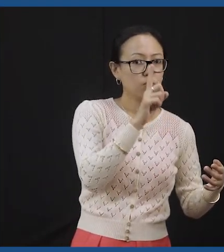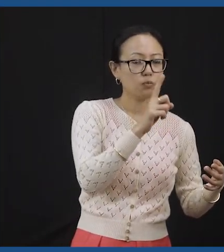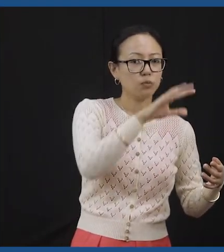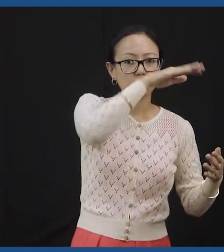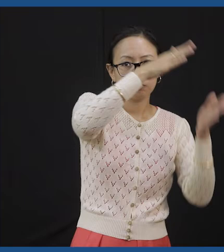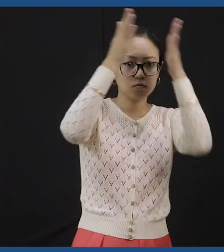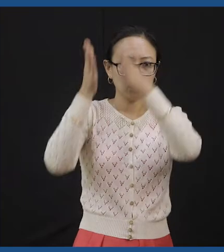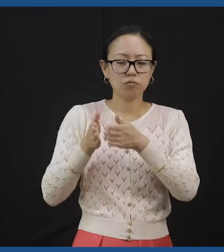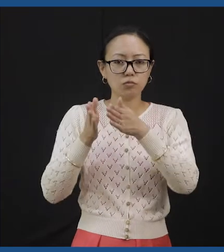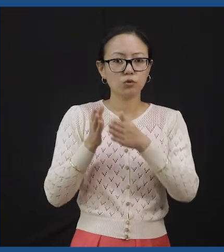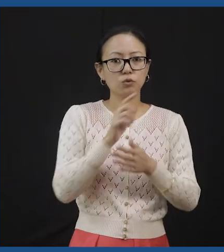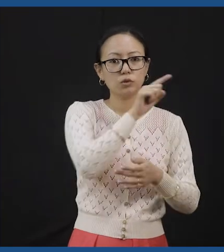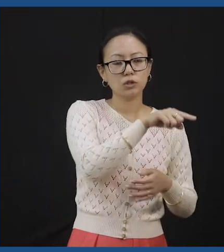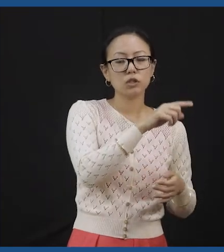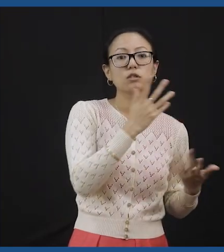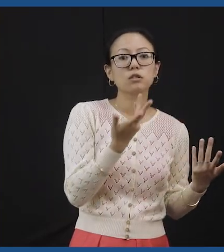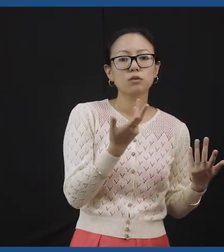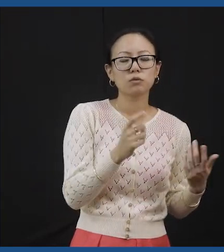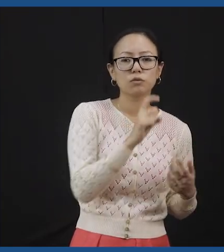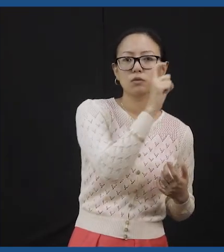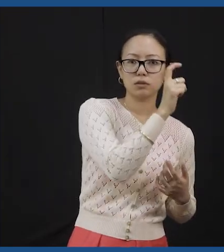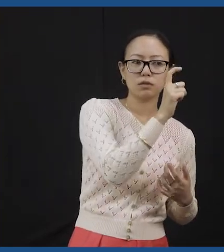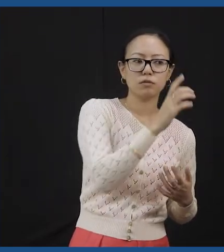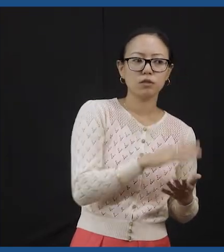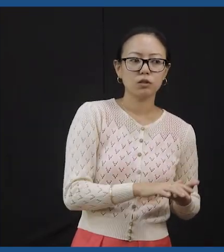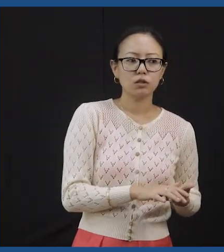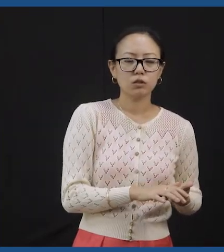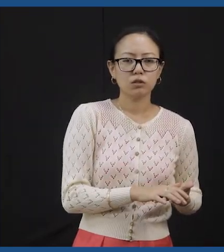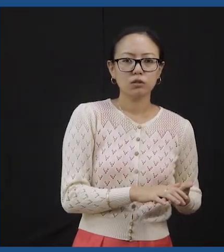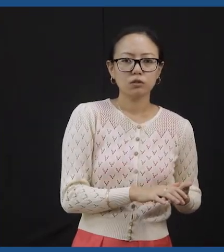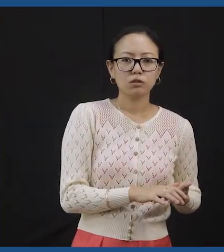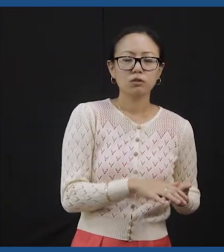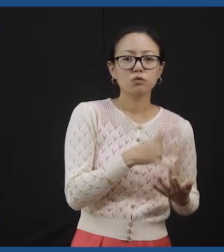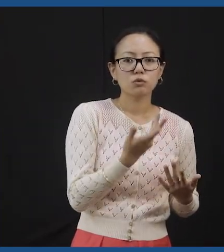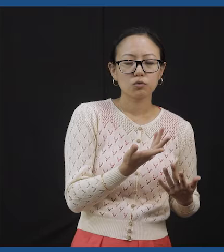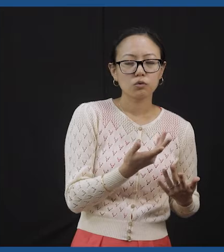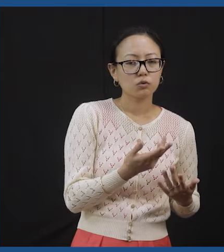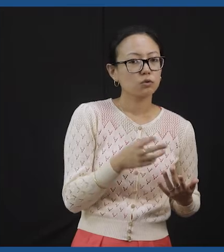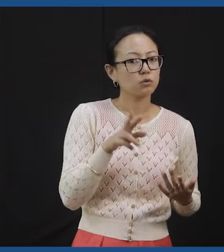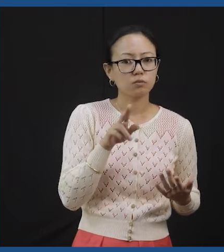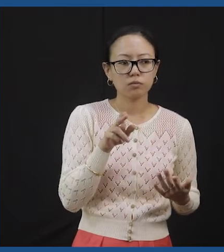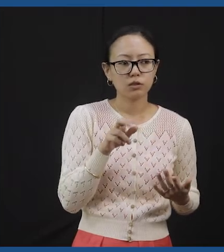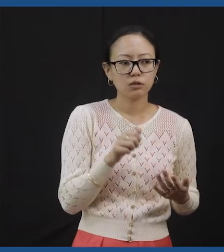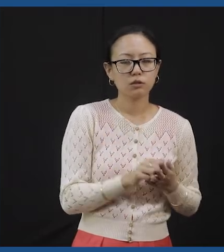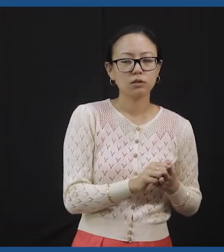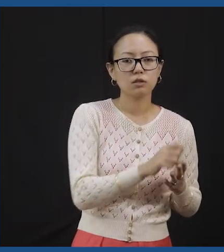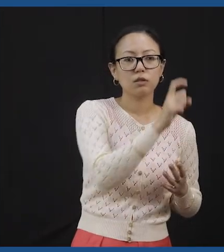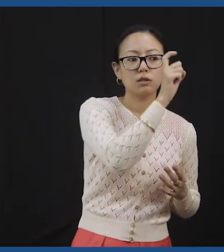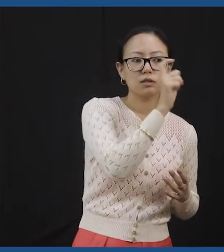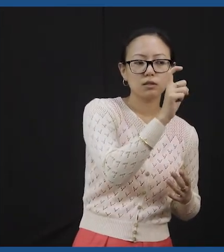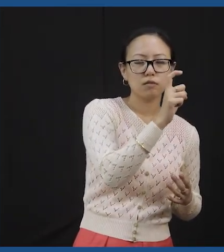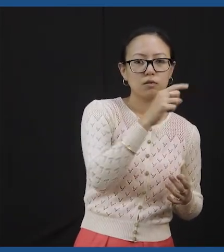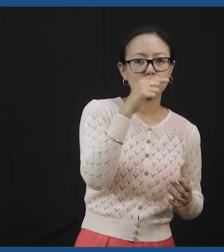So here 8, it is 8 minus 3, but 1 has been given to tens place. So you will subtract